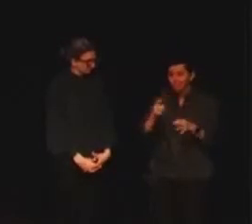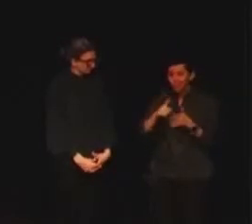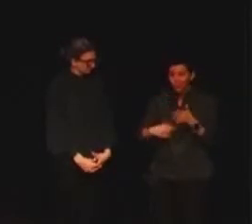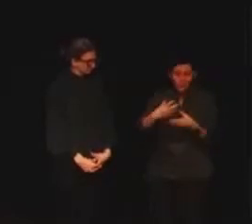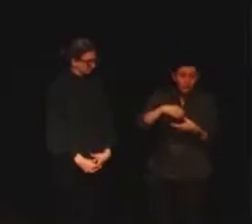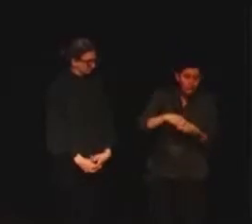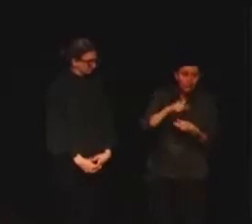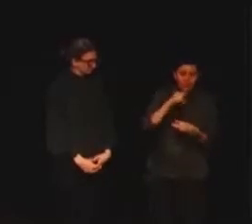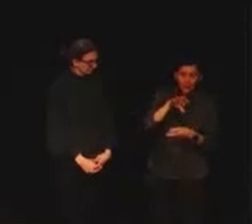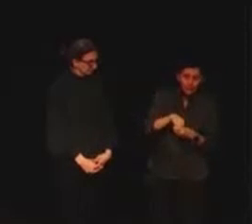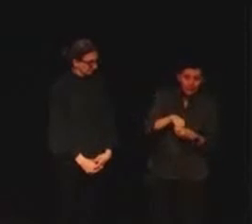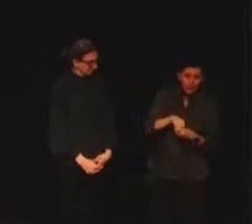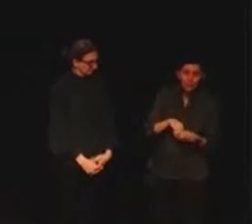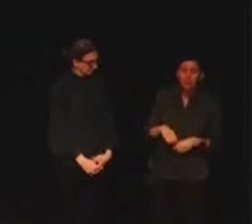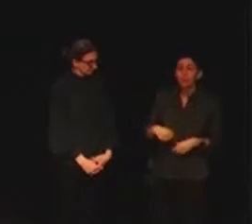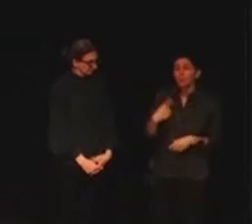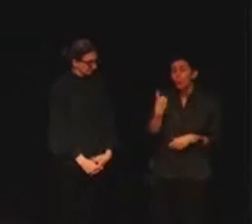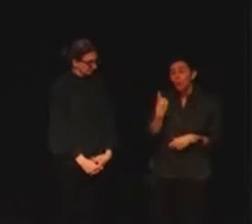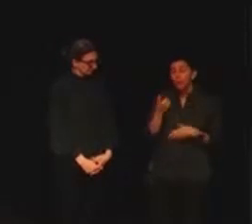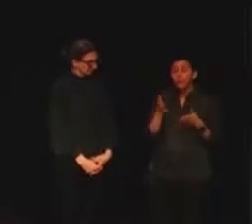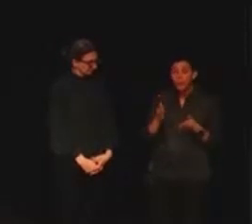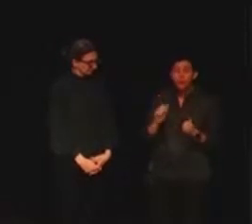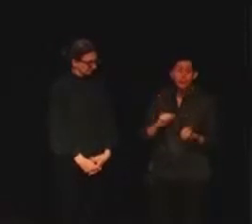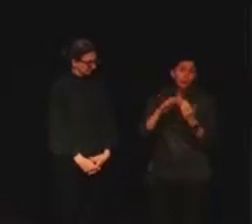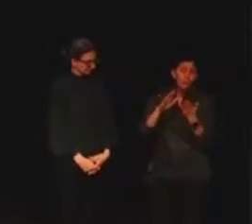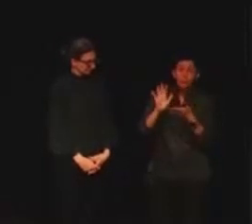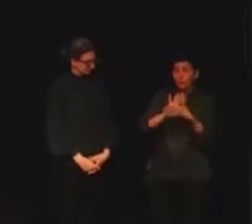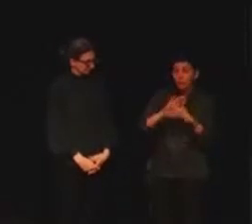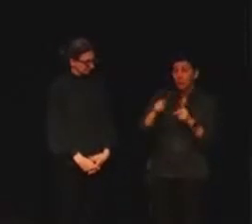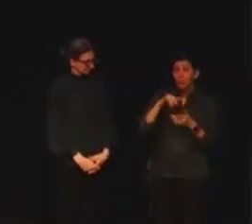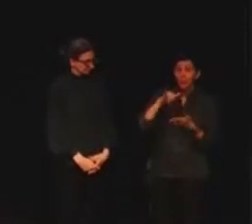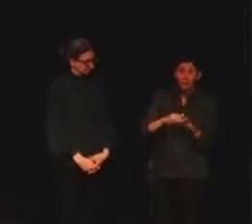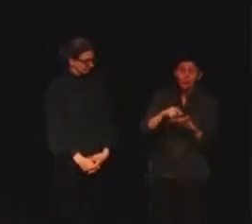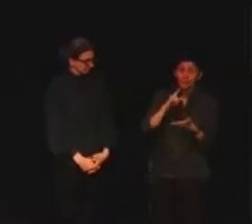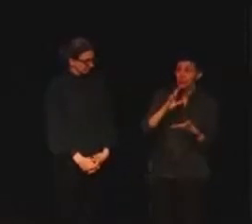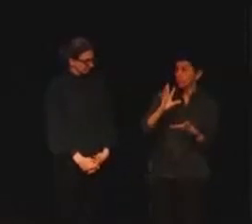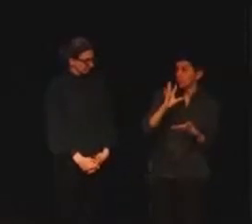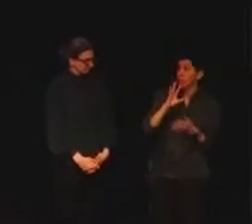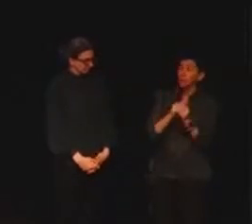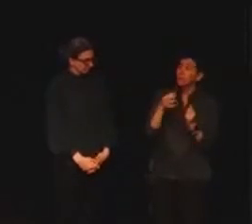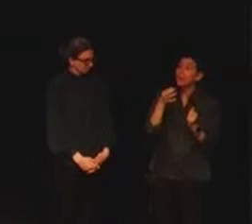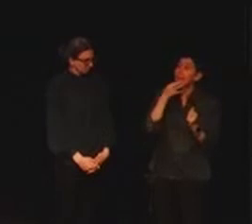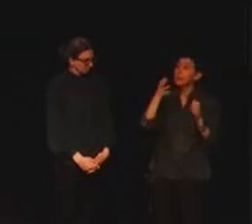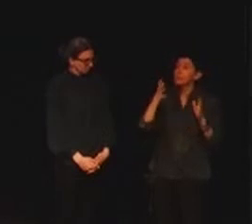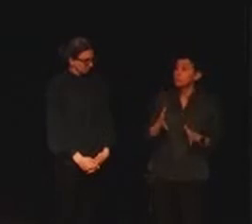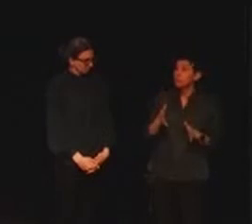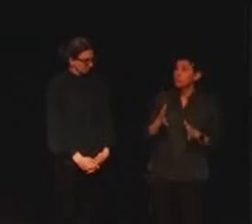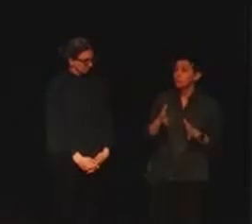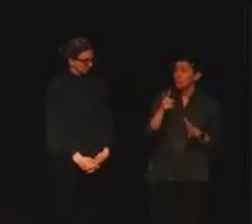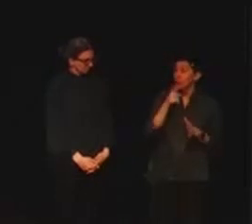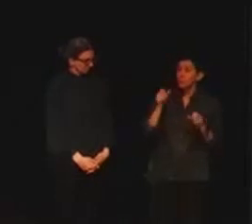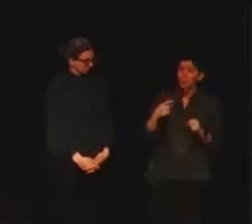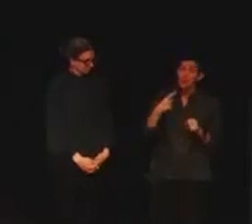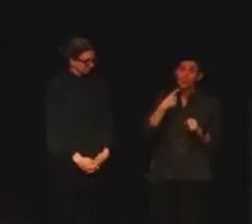know, the typical way to approach a film on Medicaid waivers is to talk to the experts who could tell you